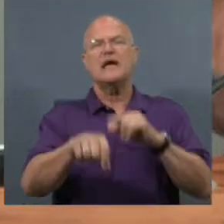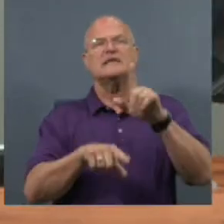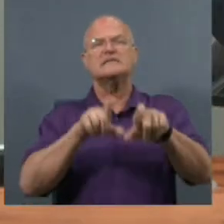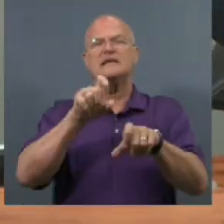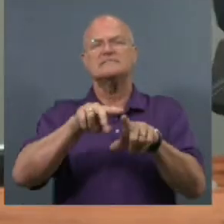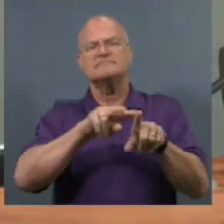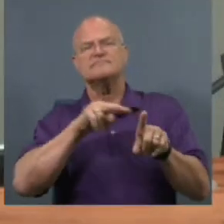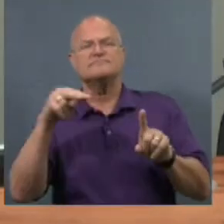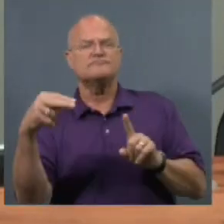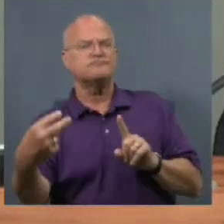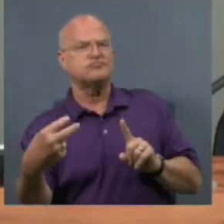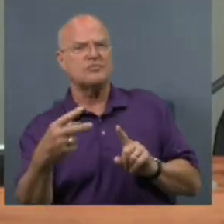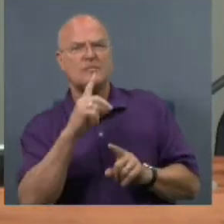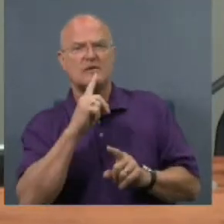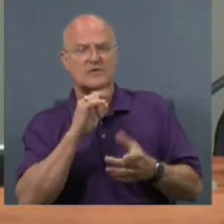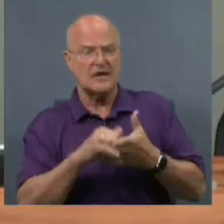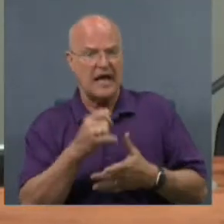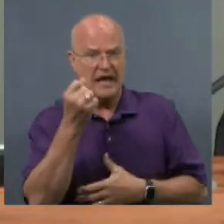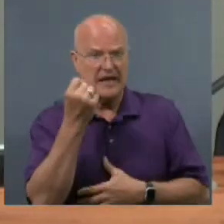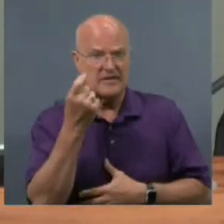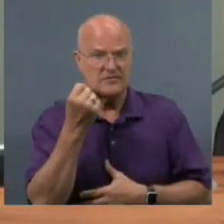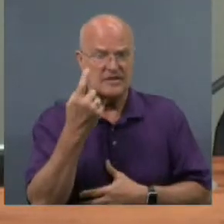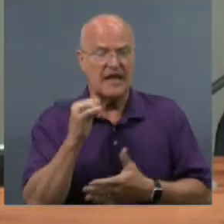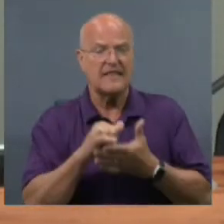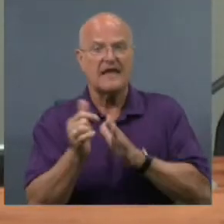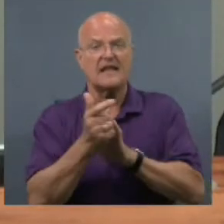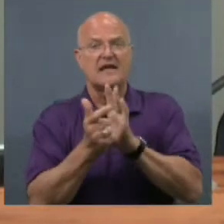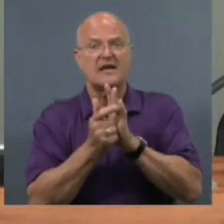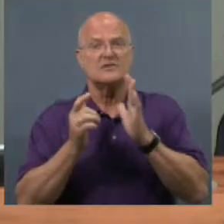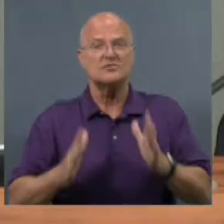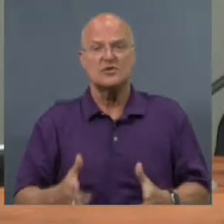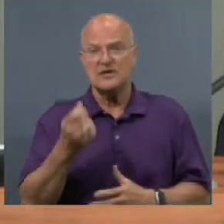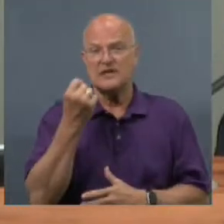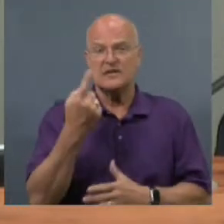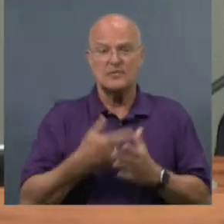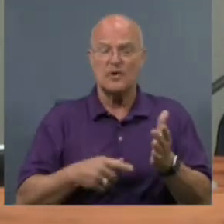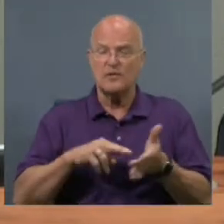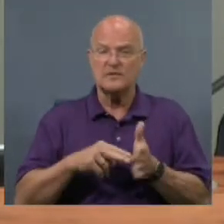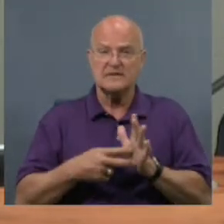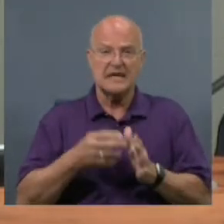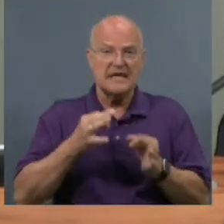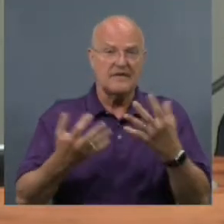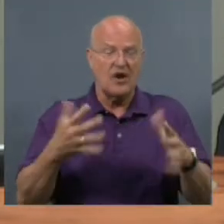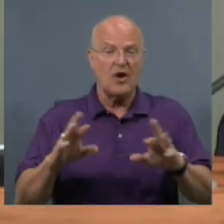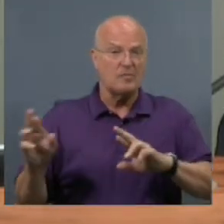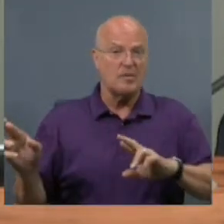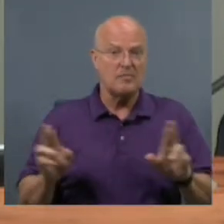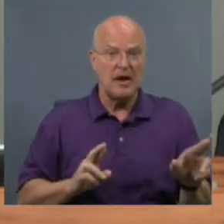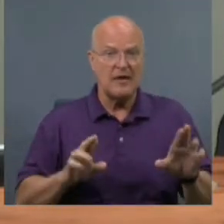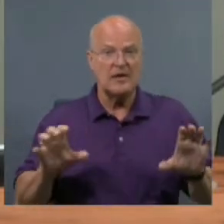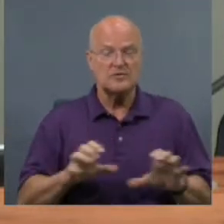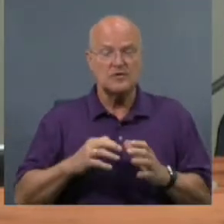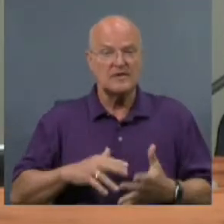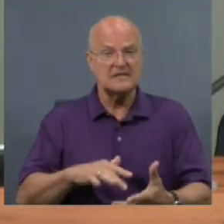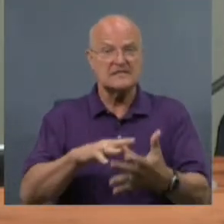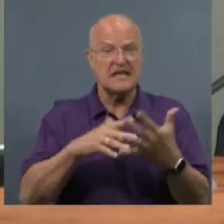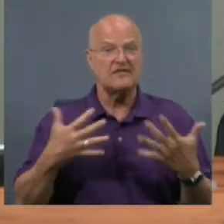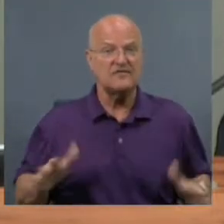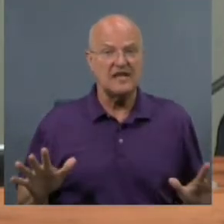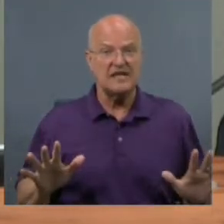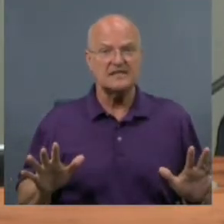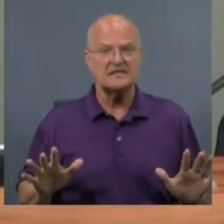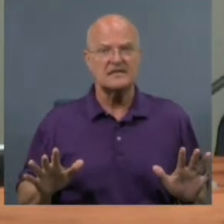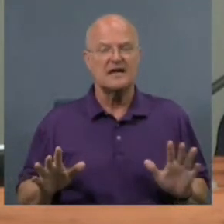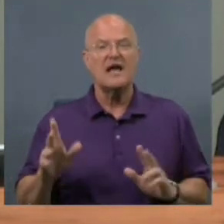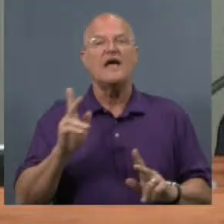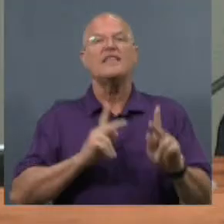different questions and making sure that Attorney Tim is understanding what we're saying. Well, if they're already preparing and they're doing these studies, the